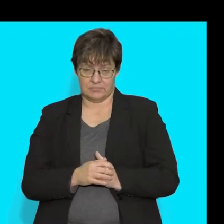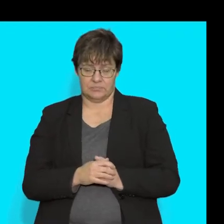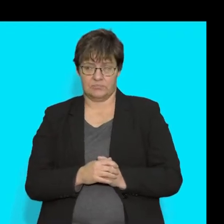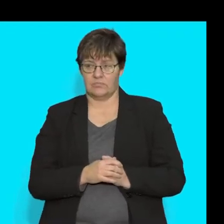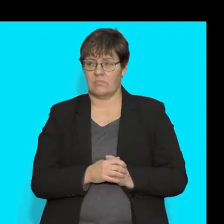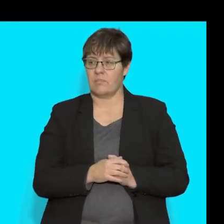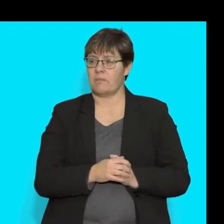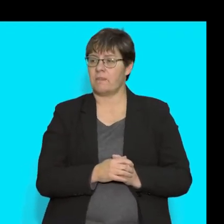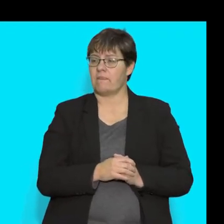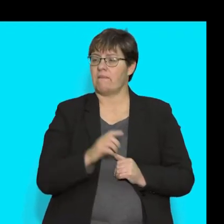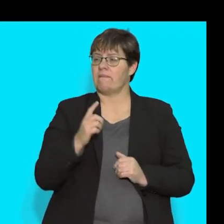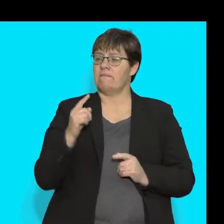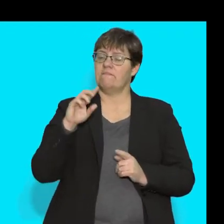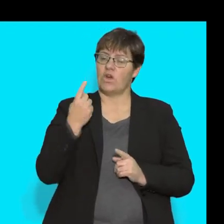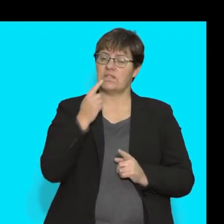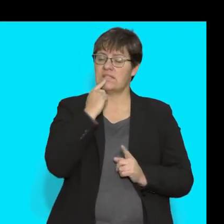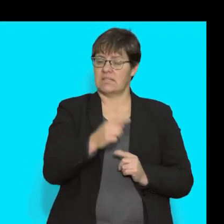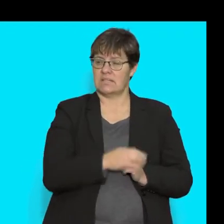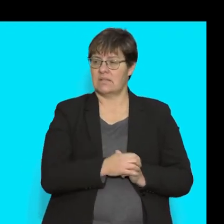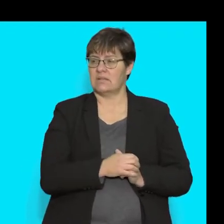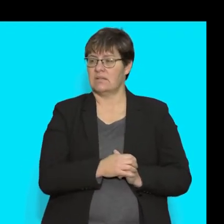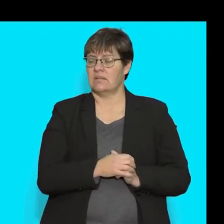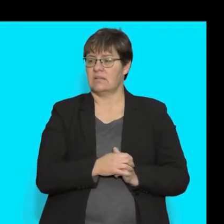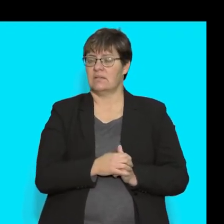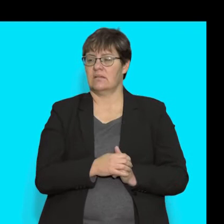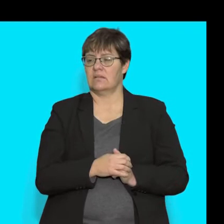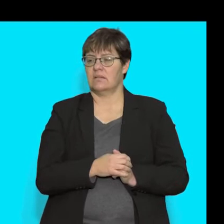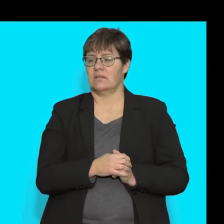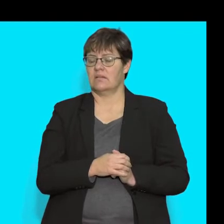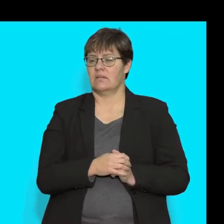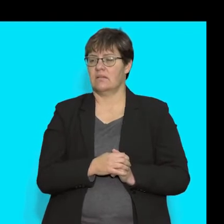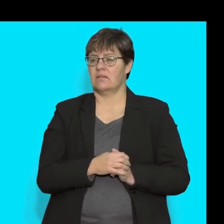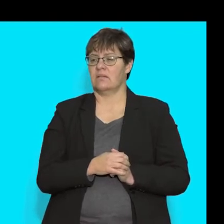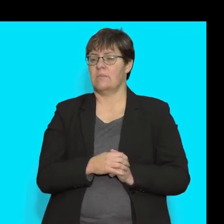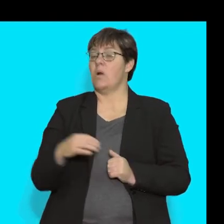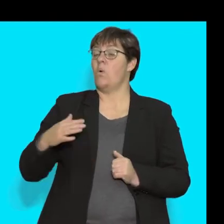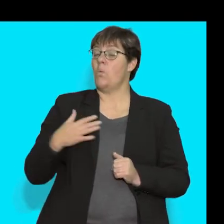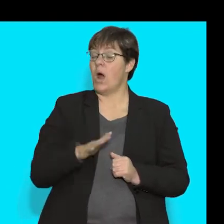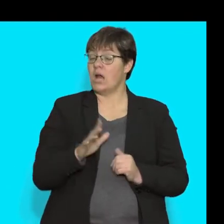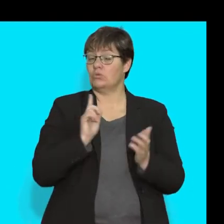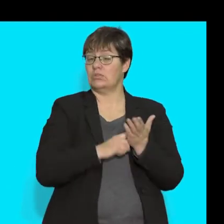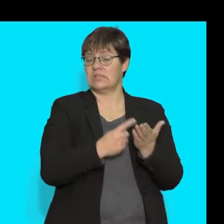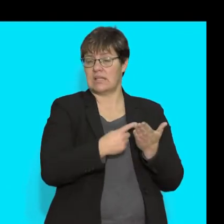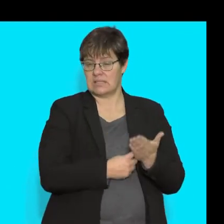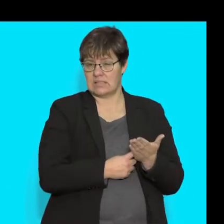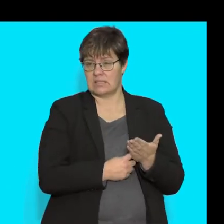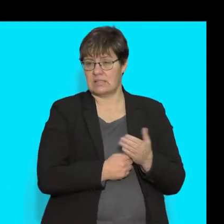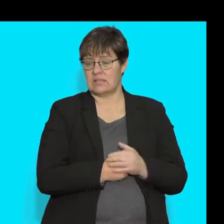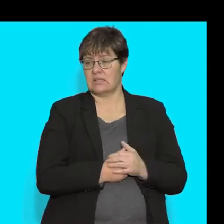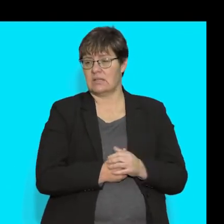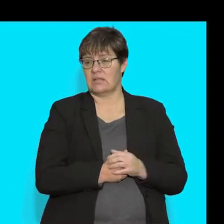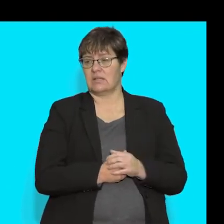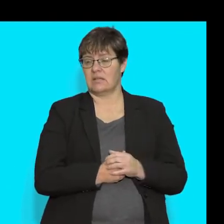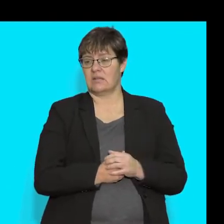S, R is a reason. My very first statement will then be, I want to